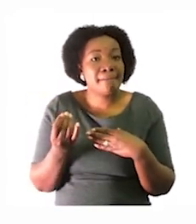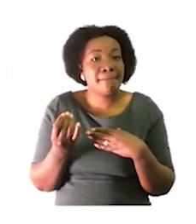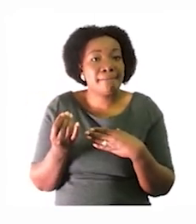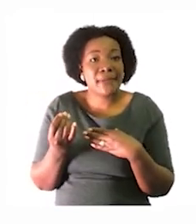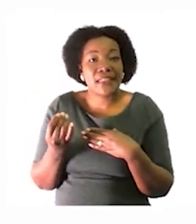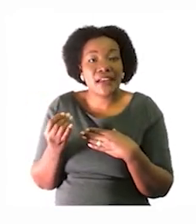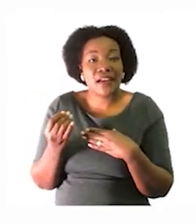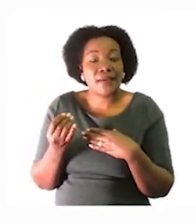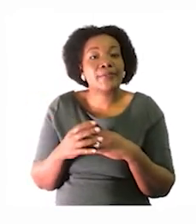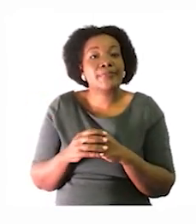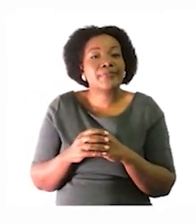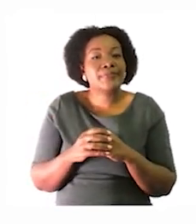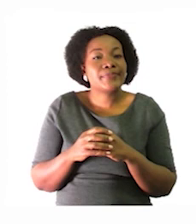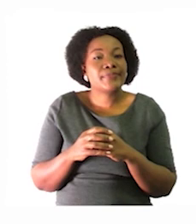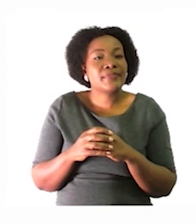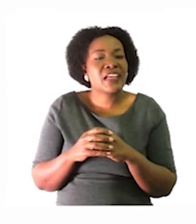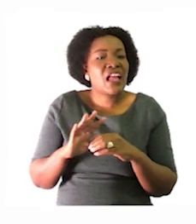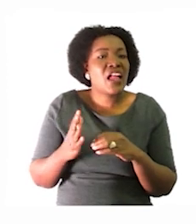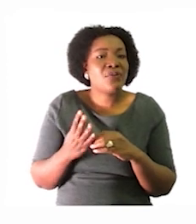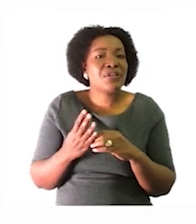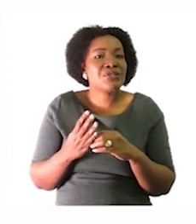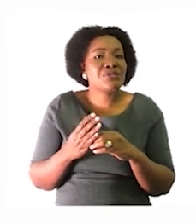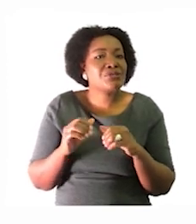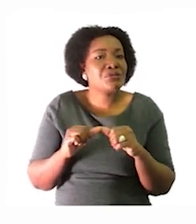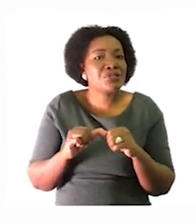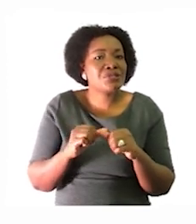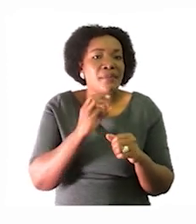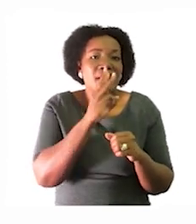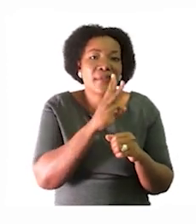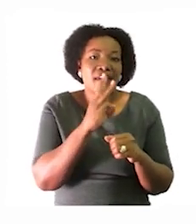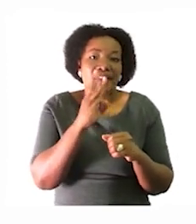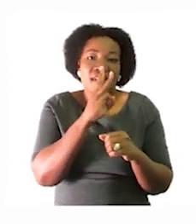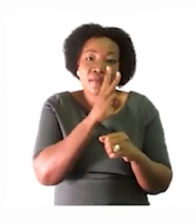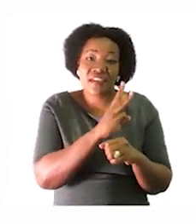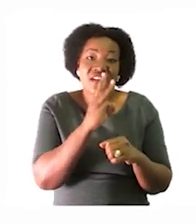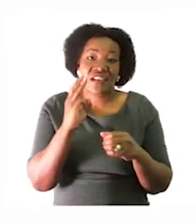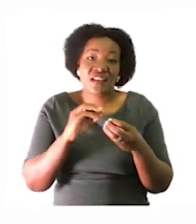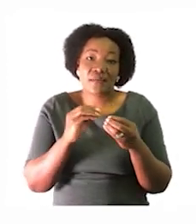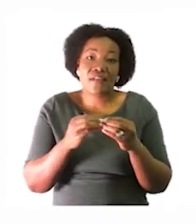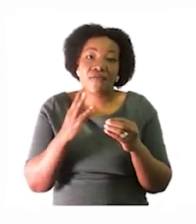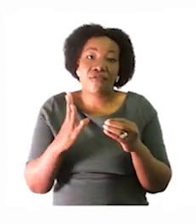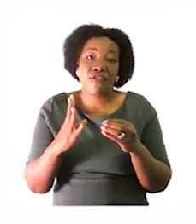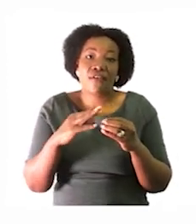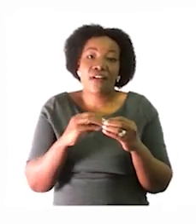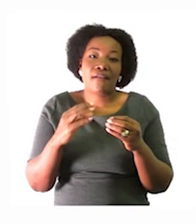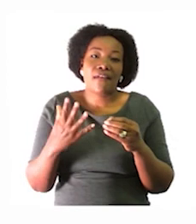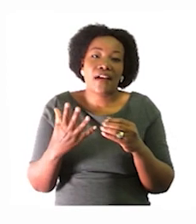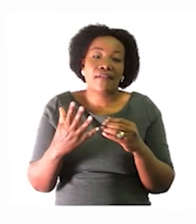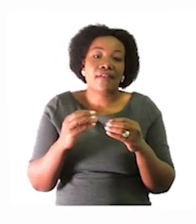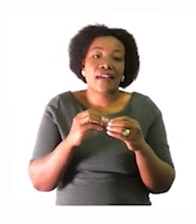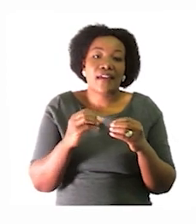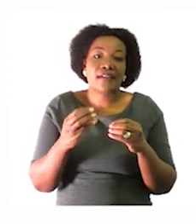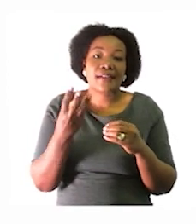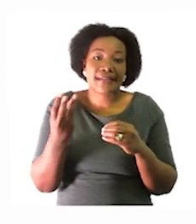bought. I would like for you to do number 3, number 4, number 5, and